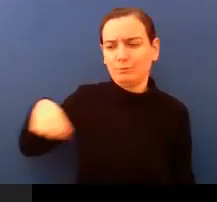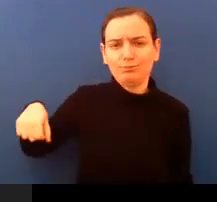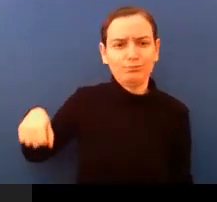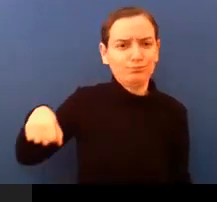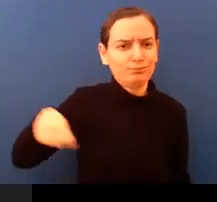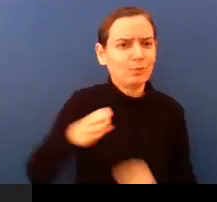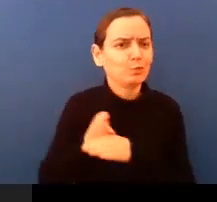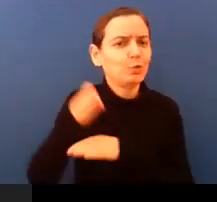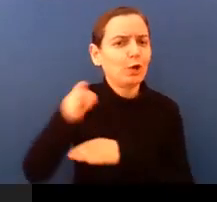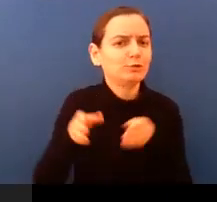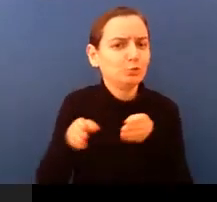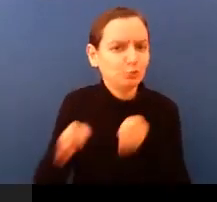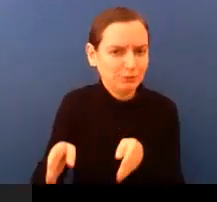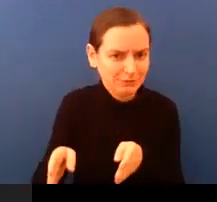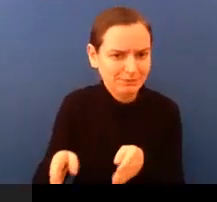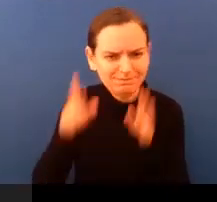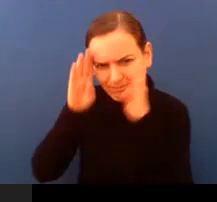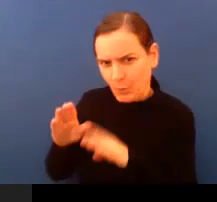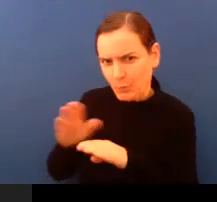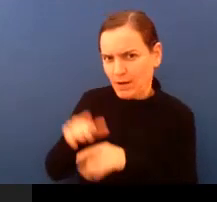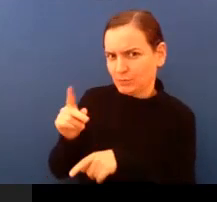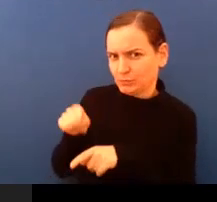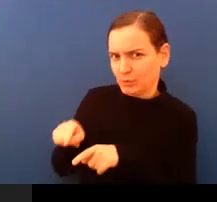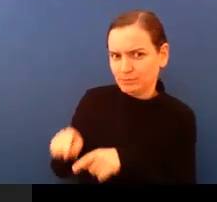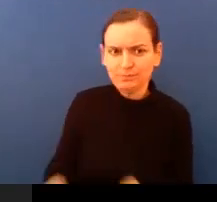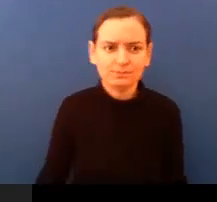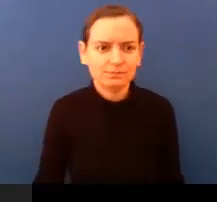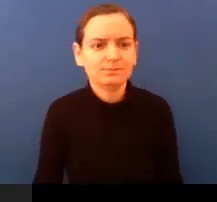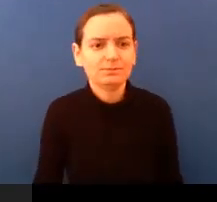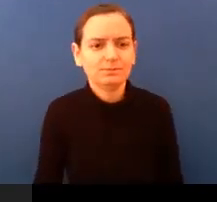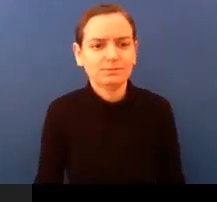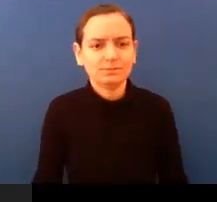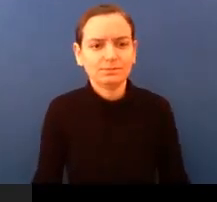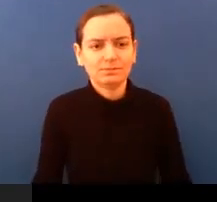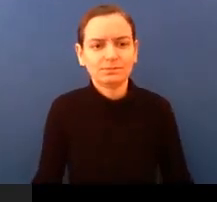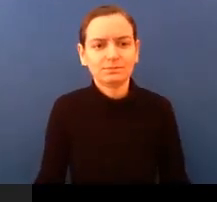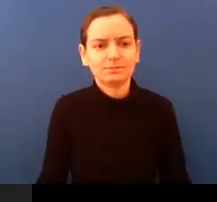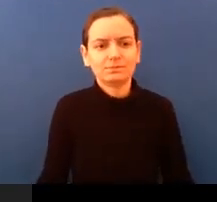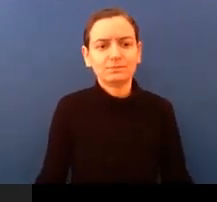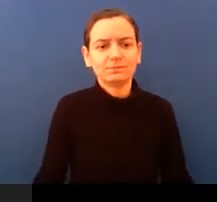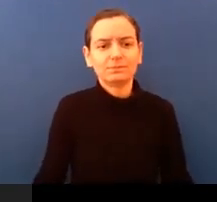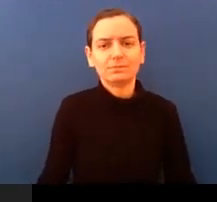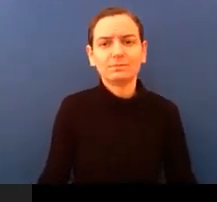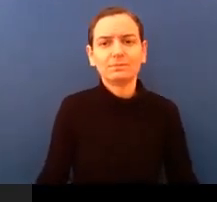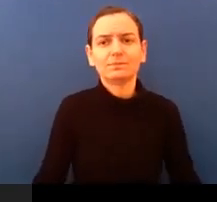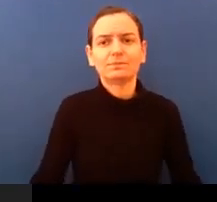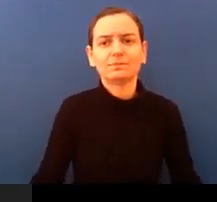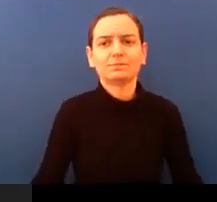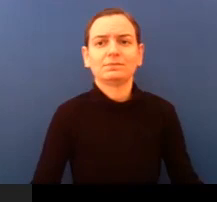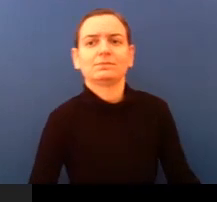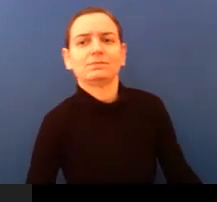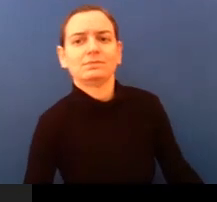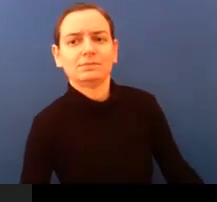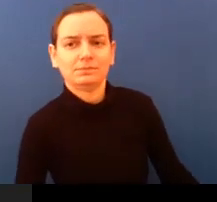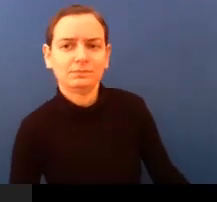think if you talk to any guide dog user, they will say that the guide dog is the best thing they've ever gotten in